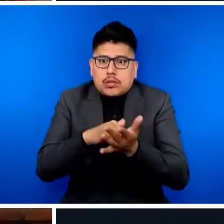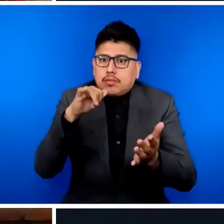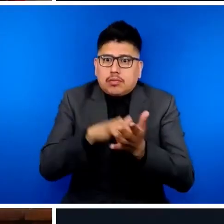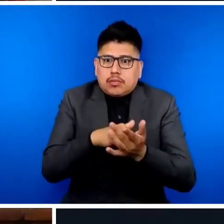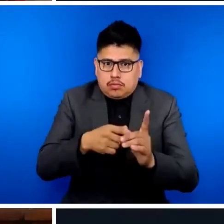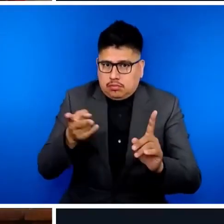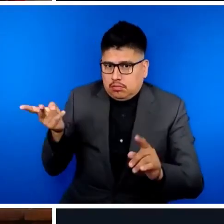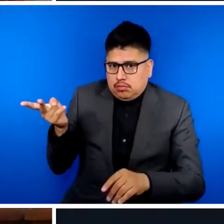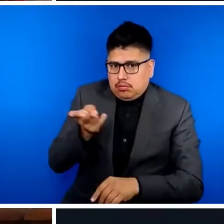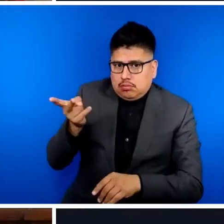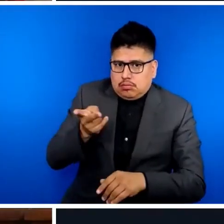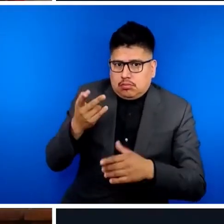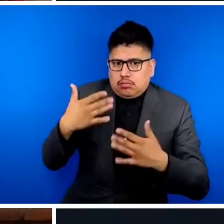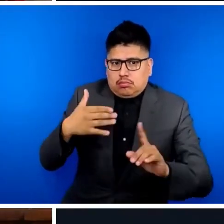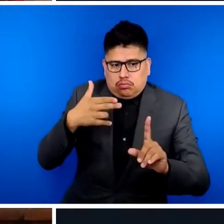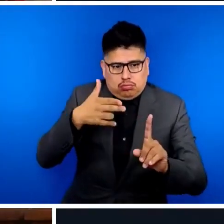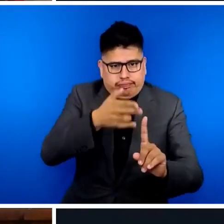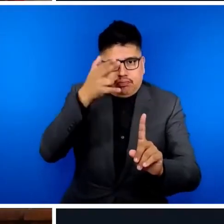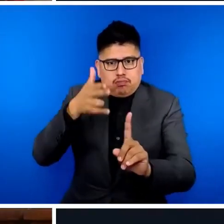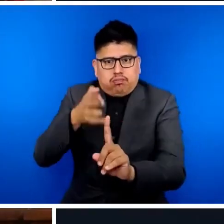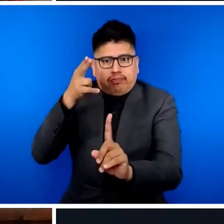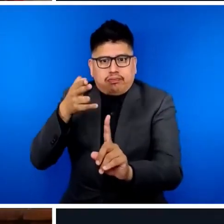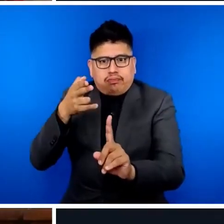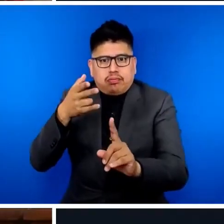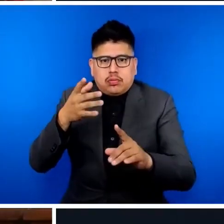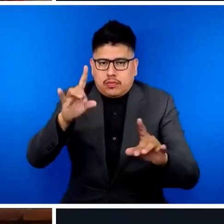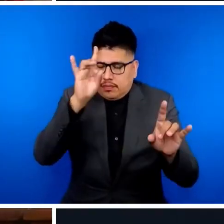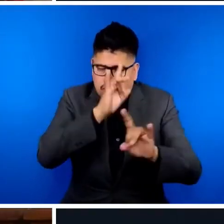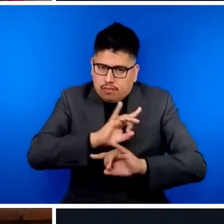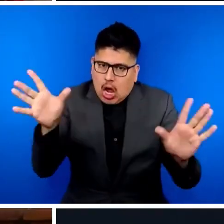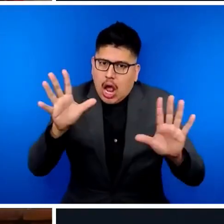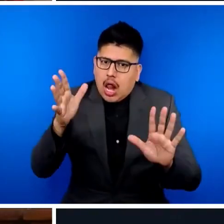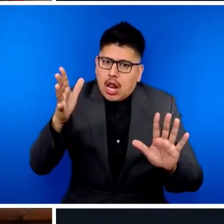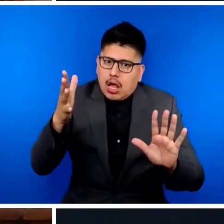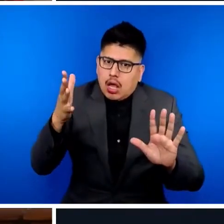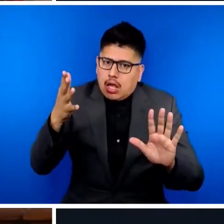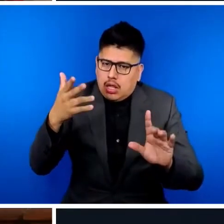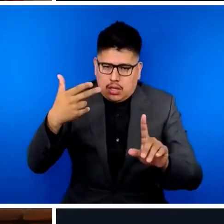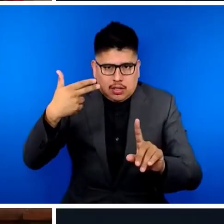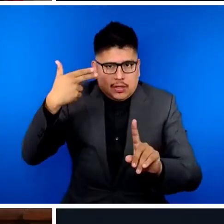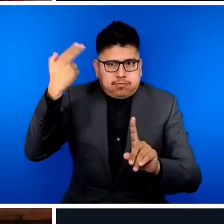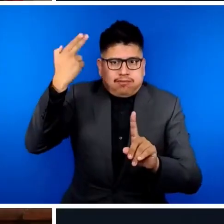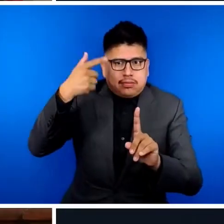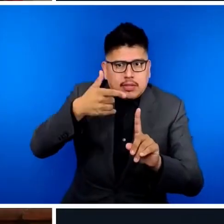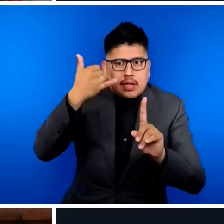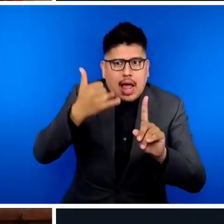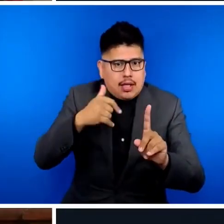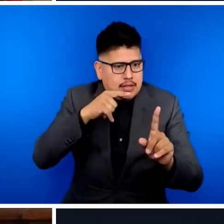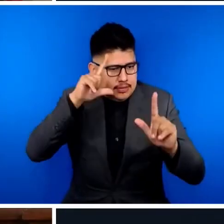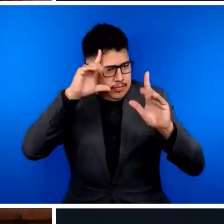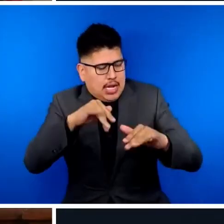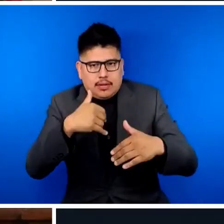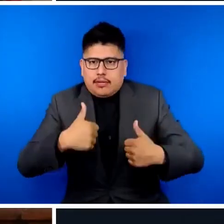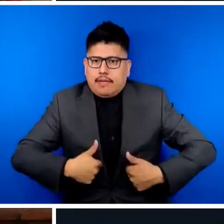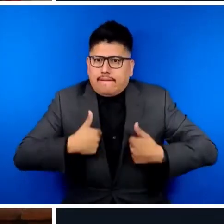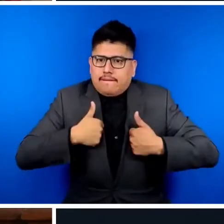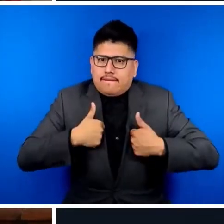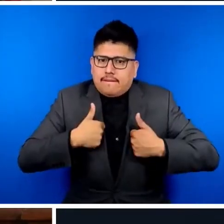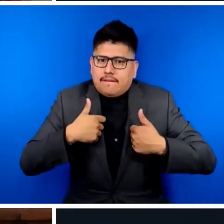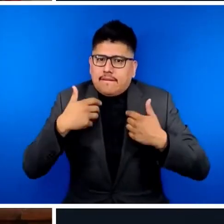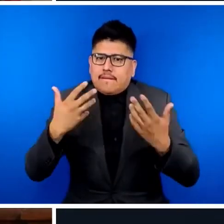shot violently in the head. Neither was expected to make it. They weren't even given a chance,